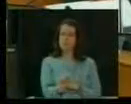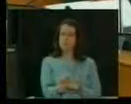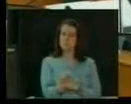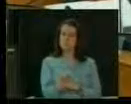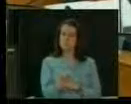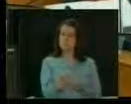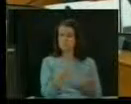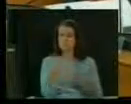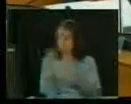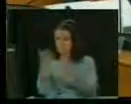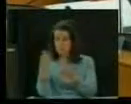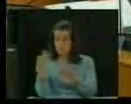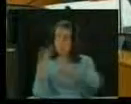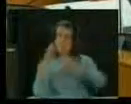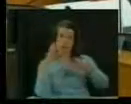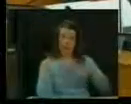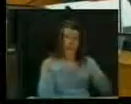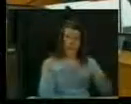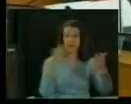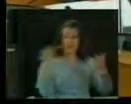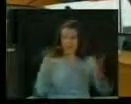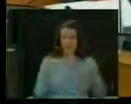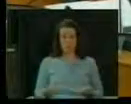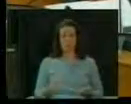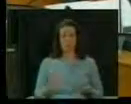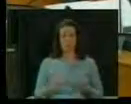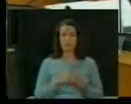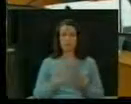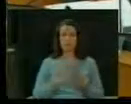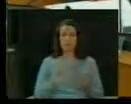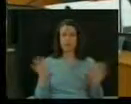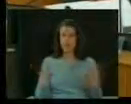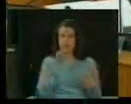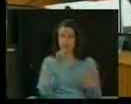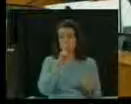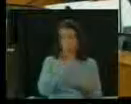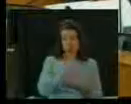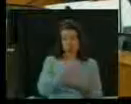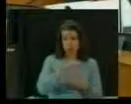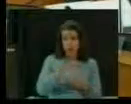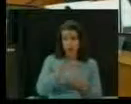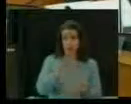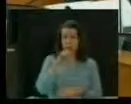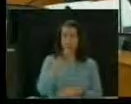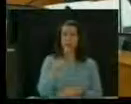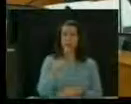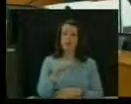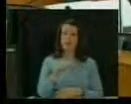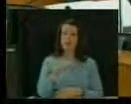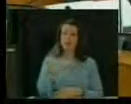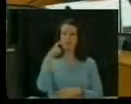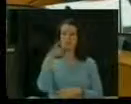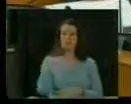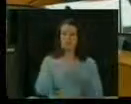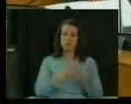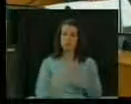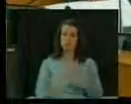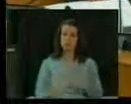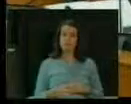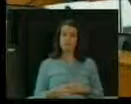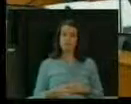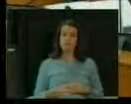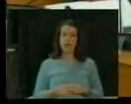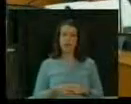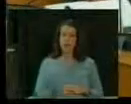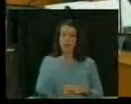to it and bring it back. So that would be a clarification, and I don't know if they could be included or not, but I think that's just where you start with. I don't think